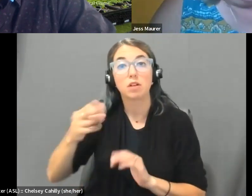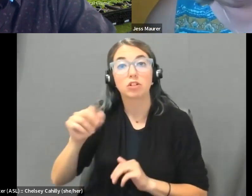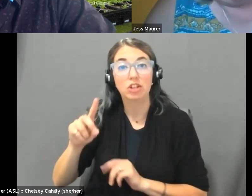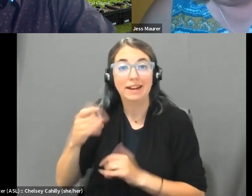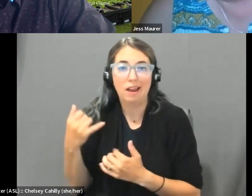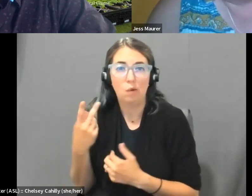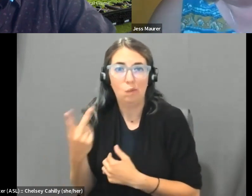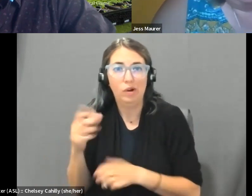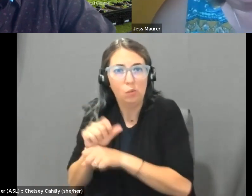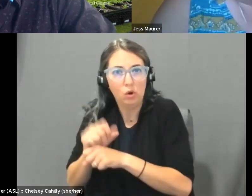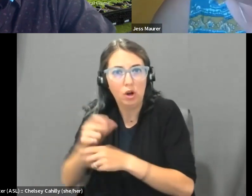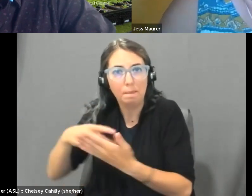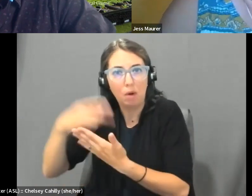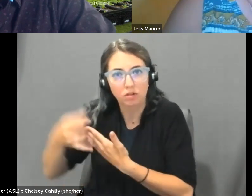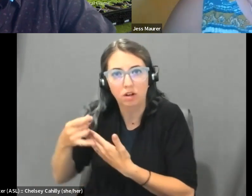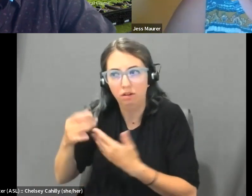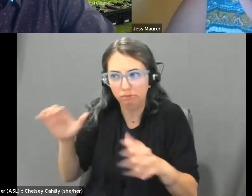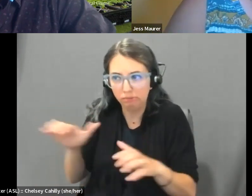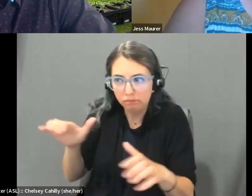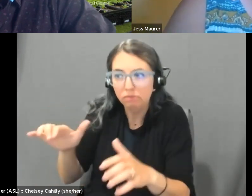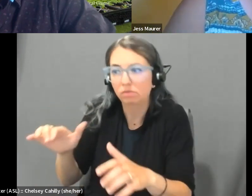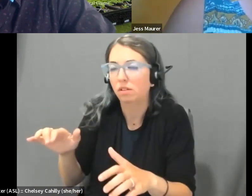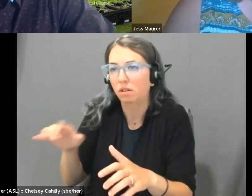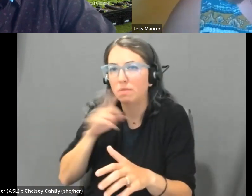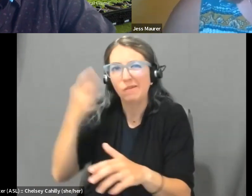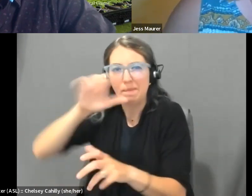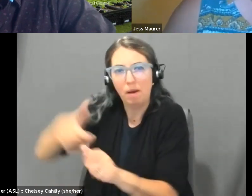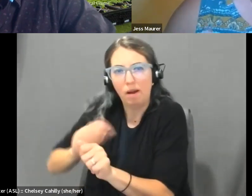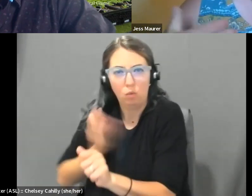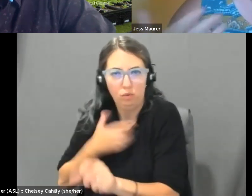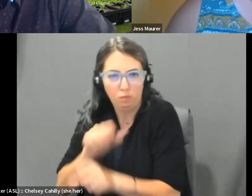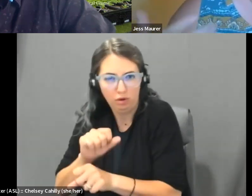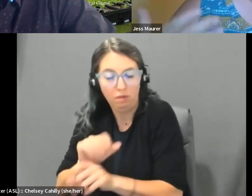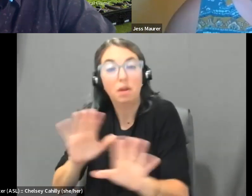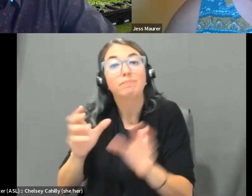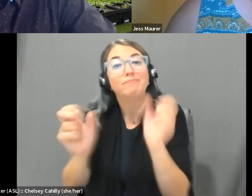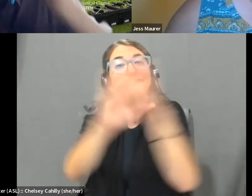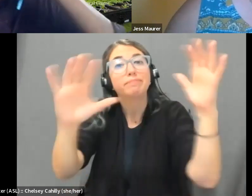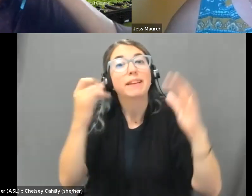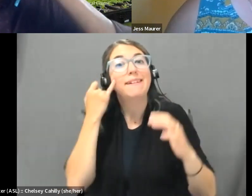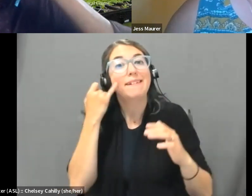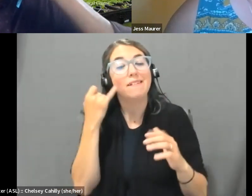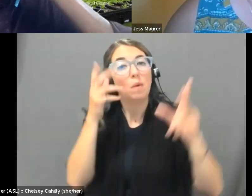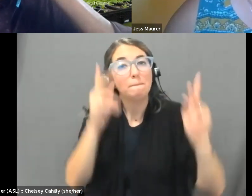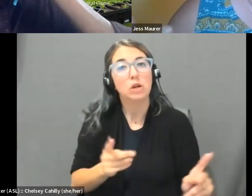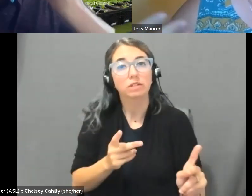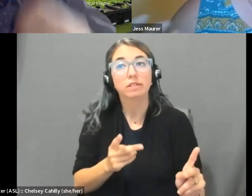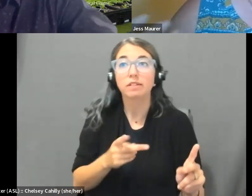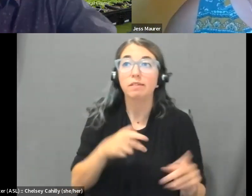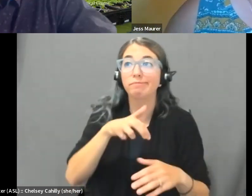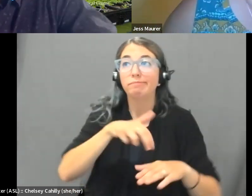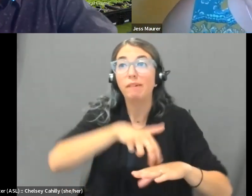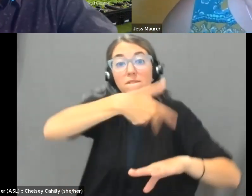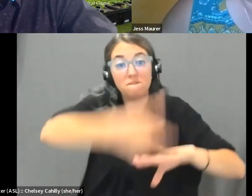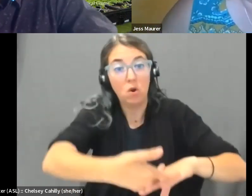but when somebody falls in Maine and is not transported to the hospital,